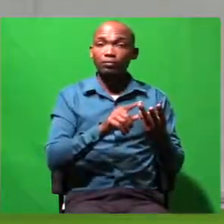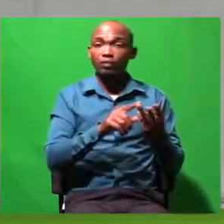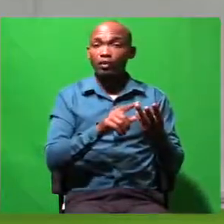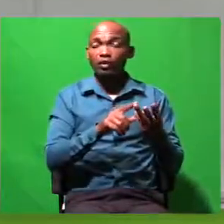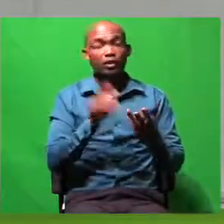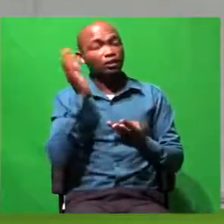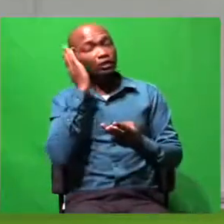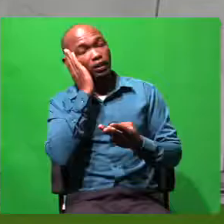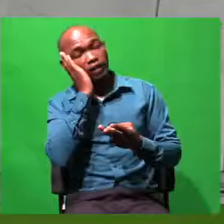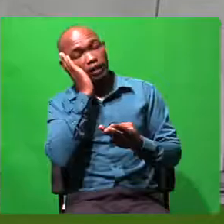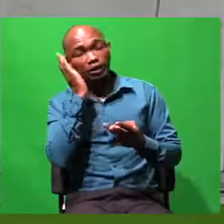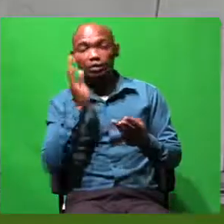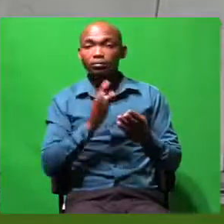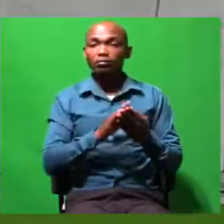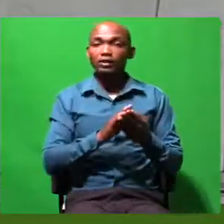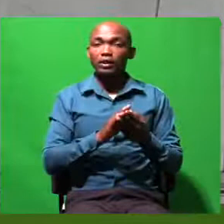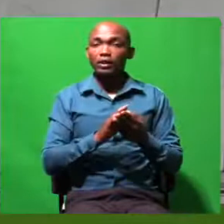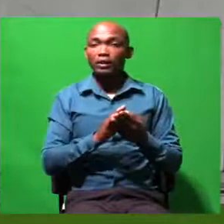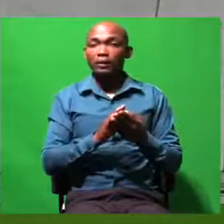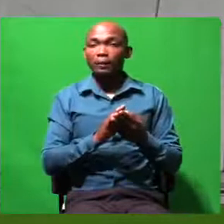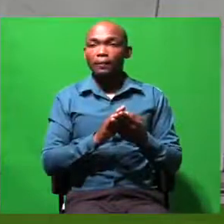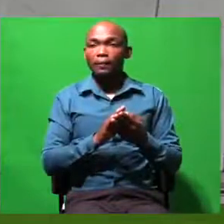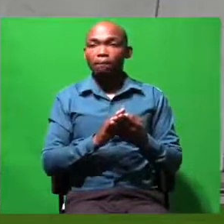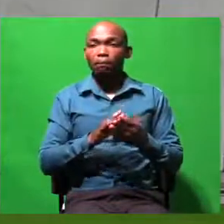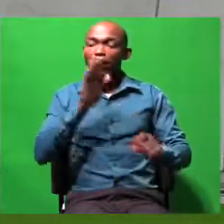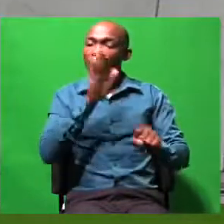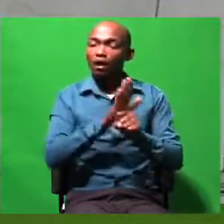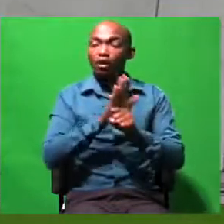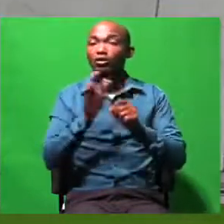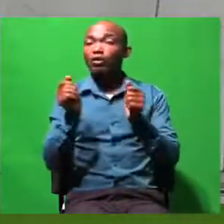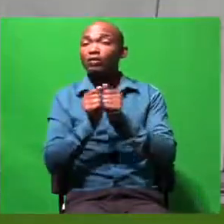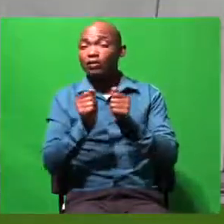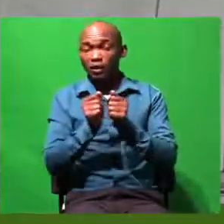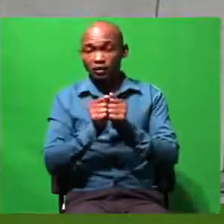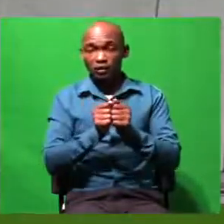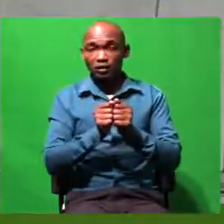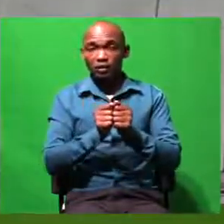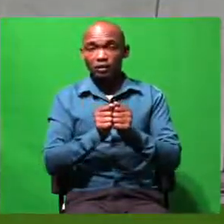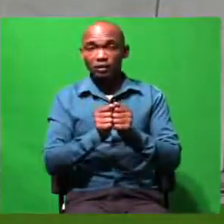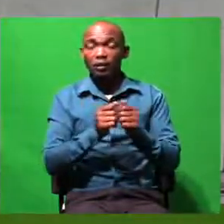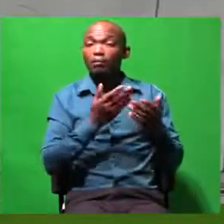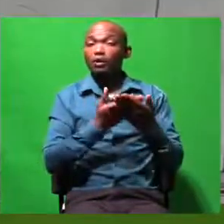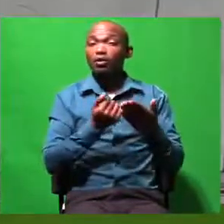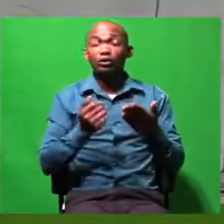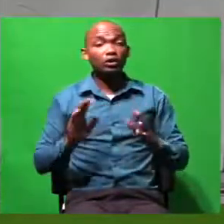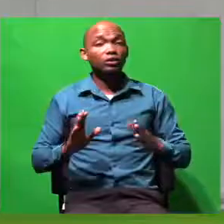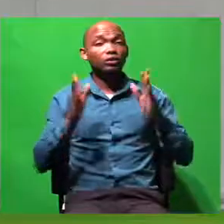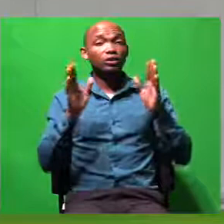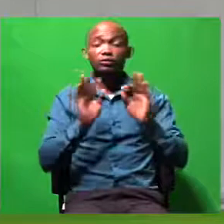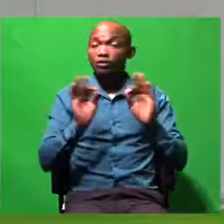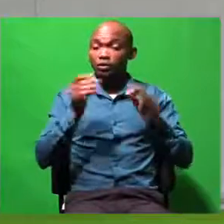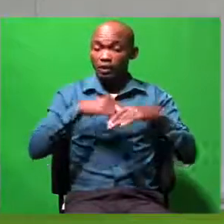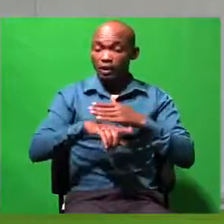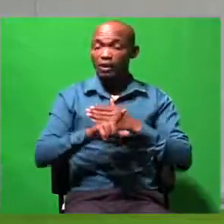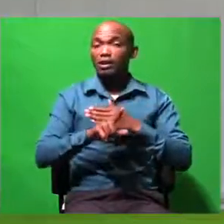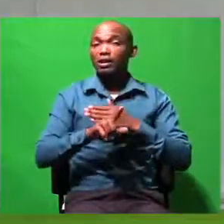need shelter, they need a lot of things in order to support them to live well in